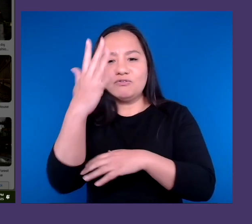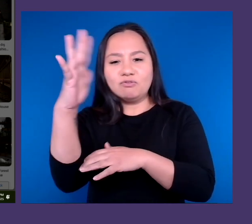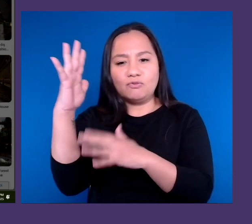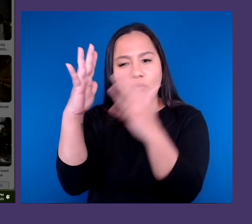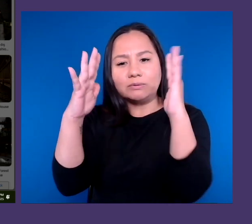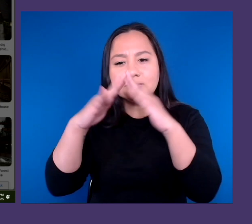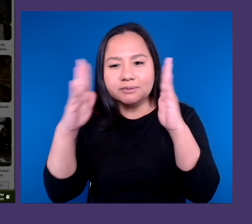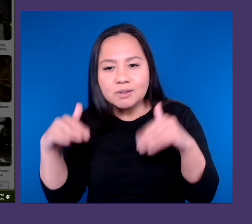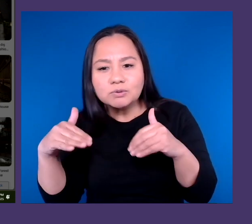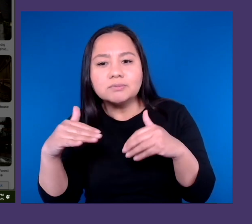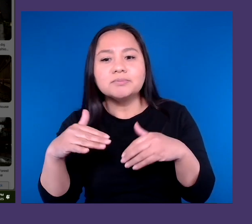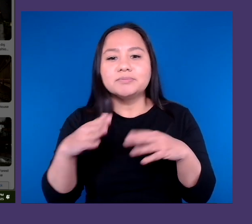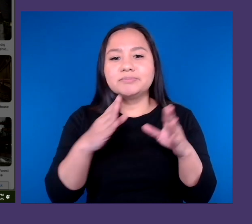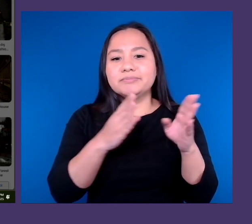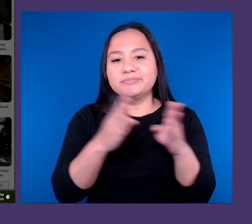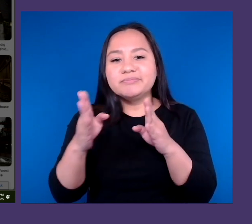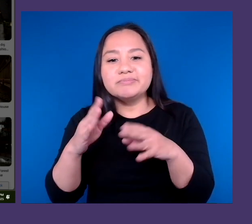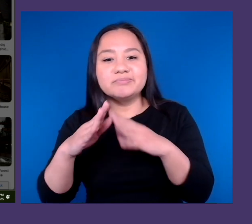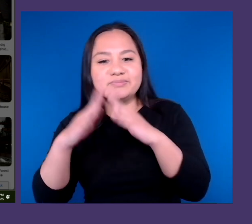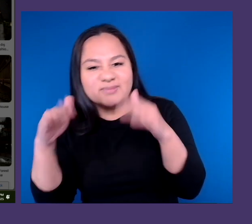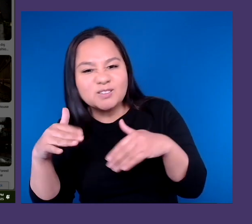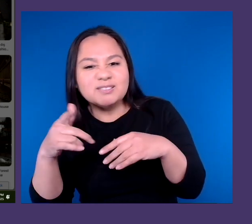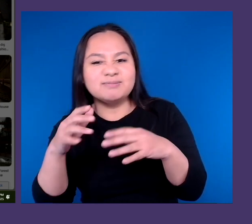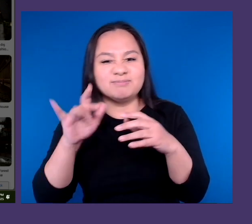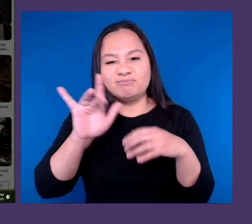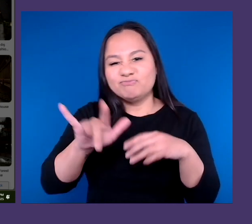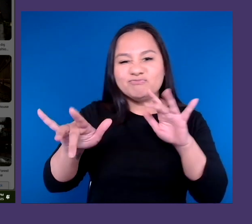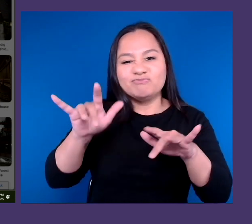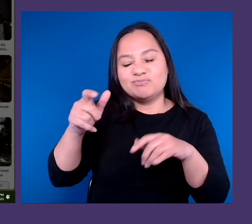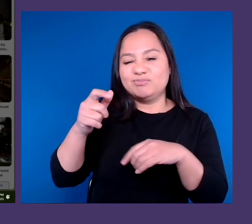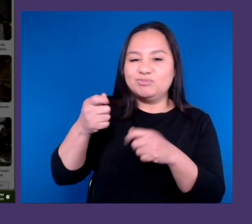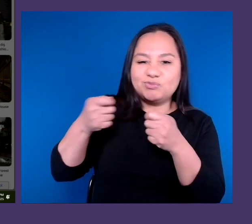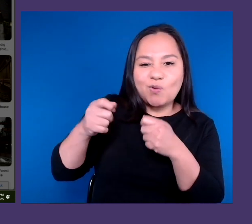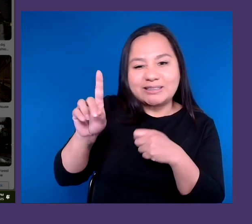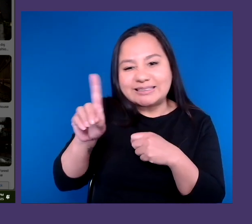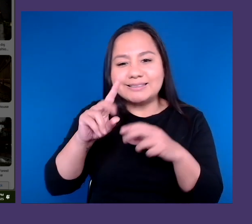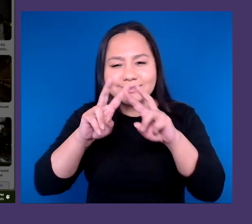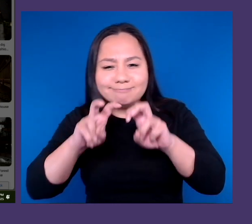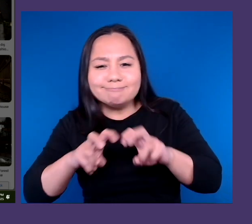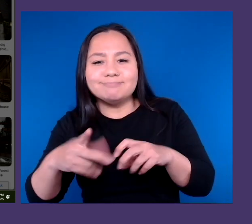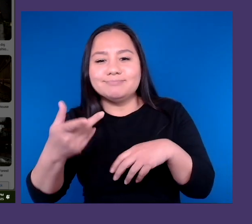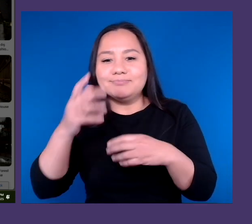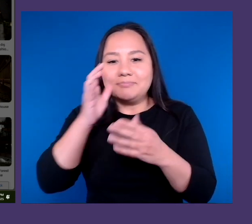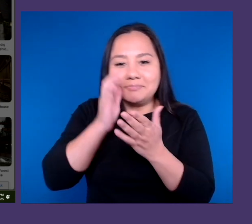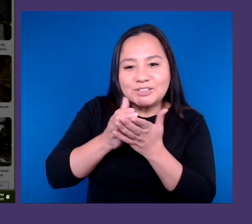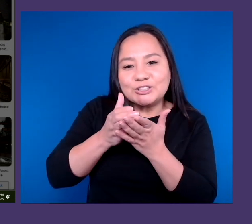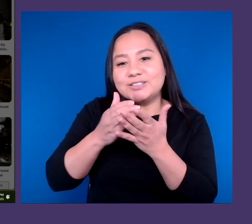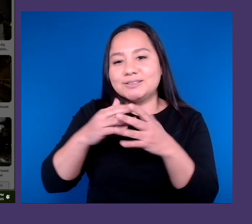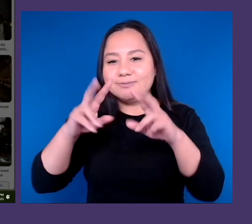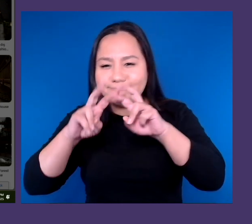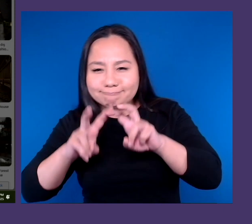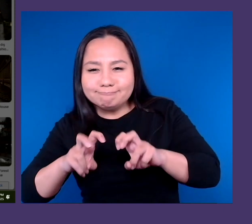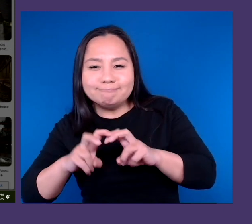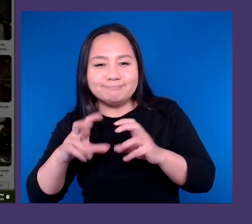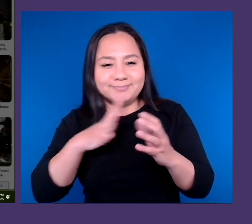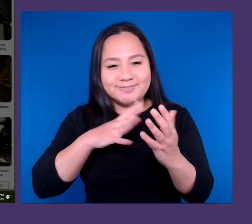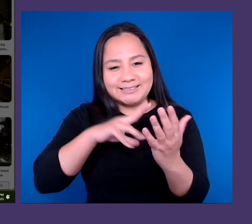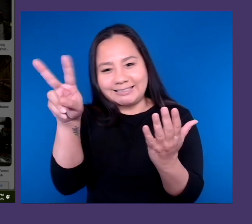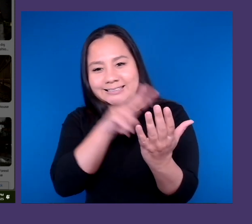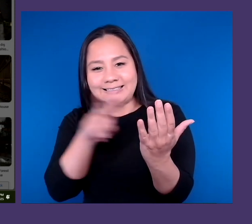D. Analyzing image. Within Microsoft Pane. Bing. Analyzing image. Scan off. Generating